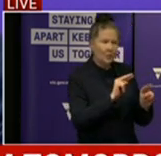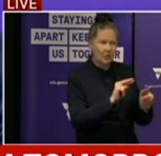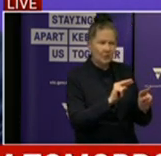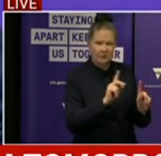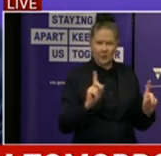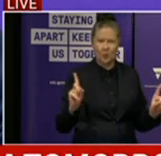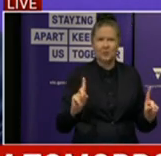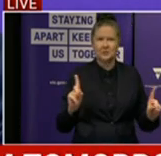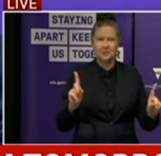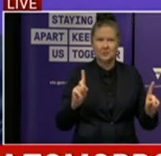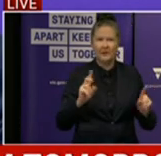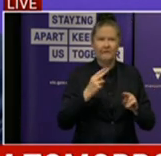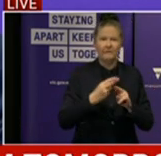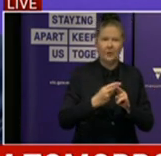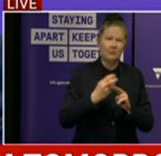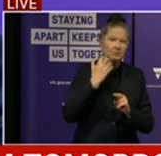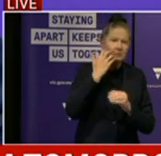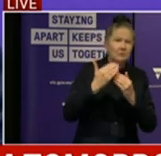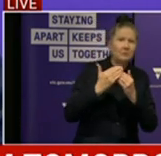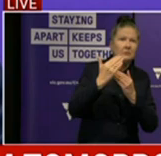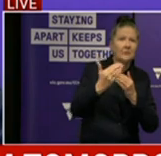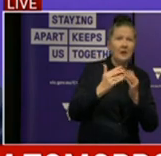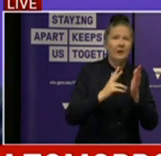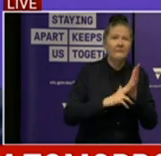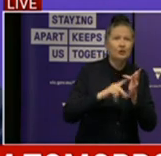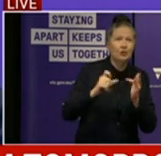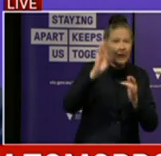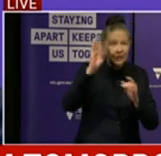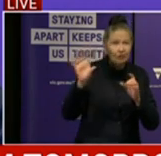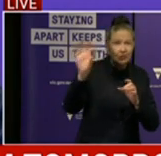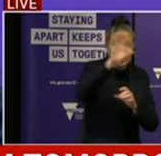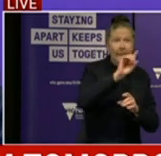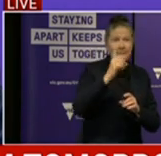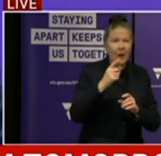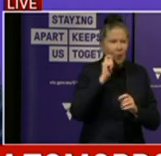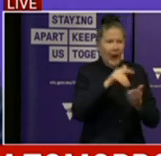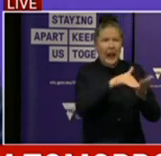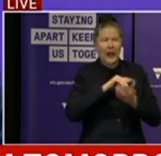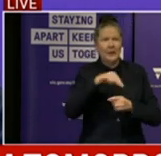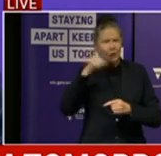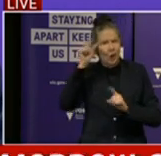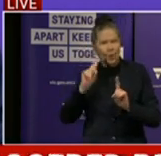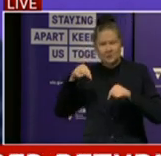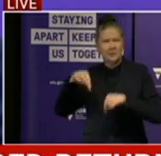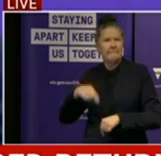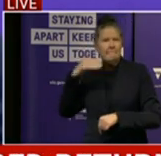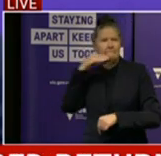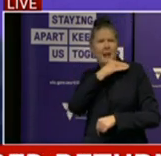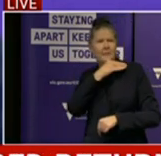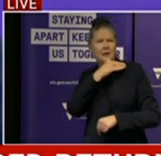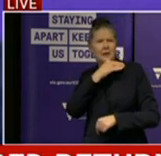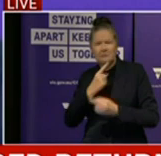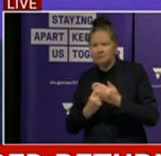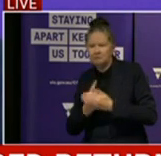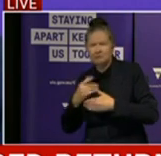purposes of settings in regional Victoria, but to all of those in the hospitality sector in metropolitan Melbourne. All of this